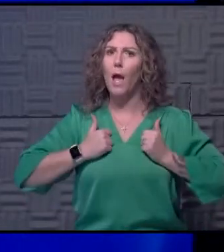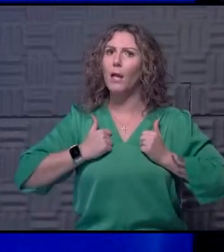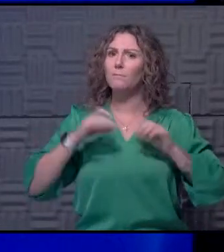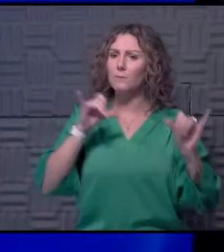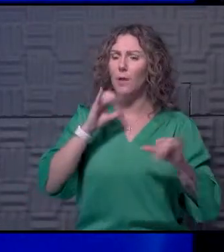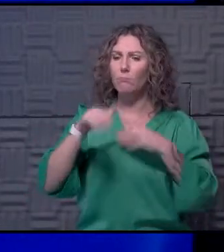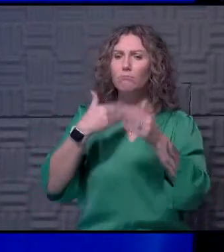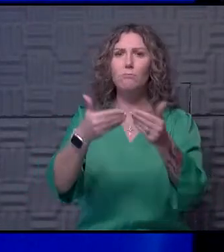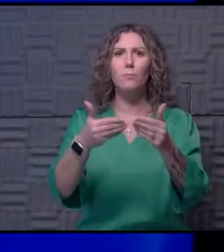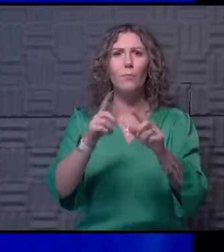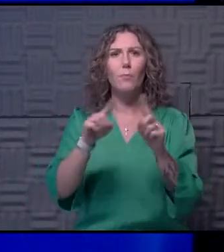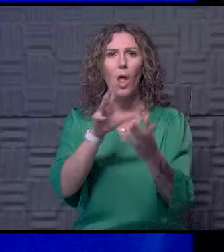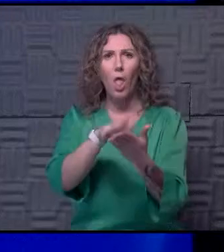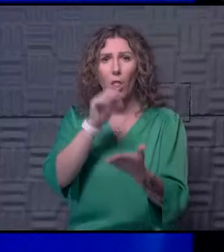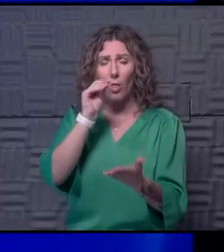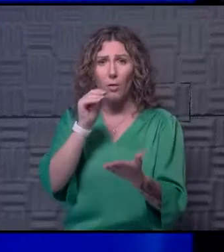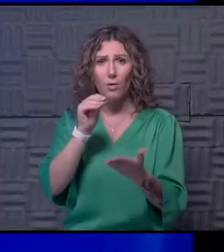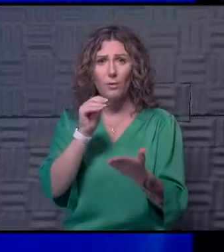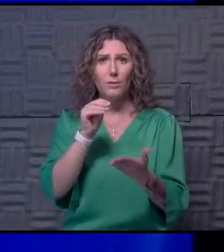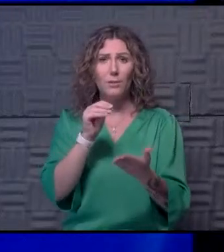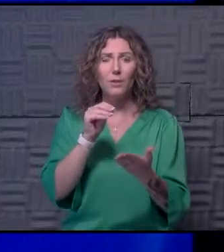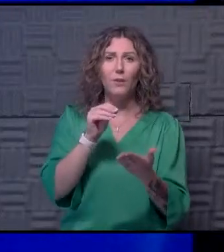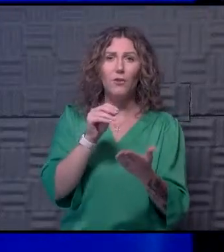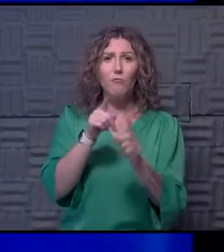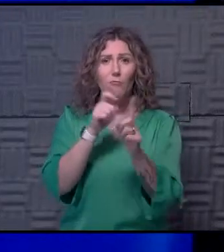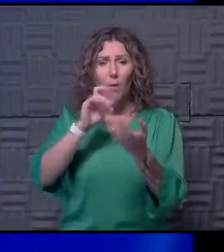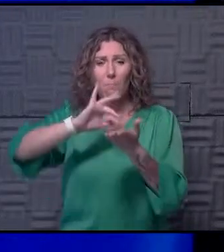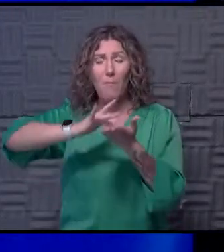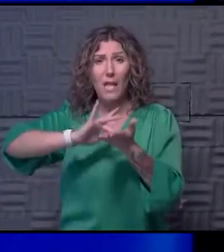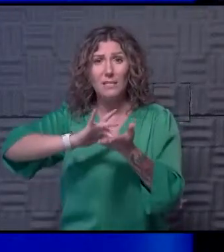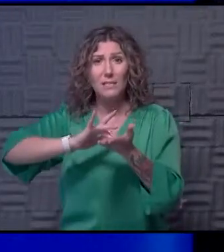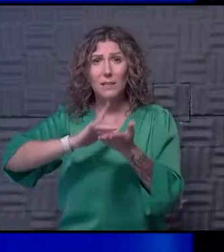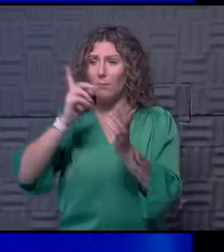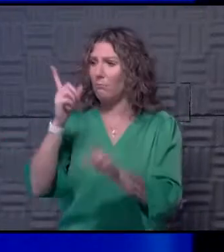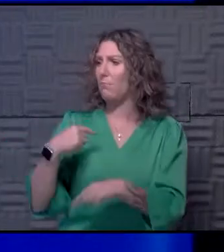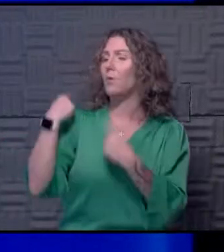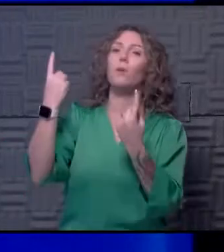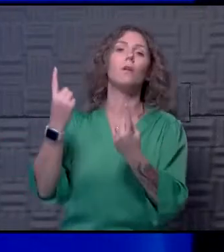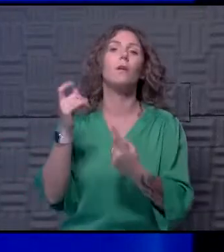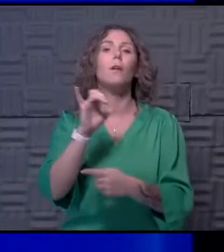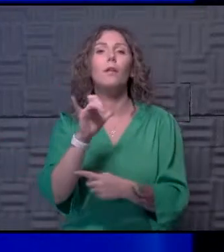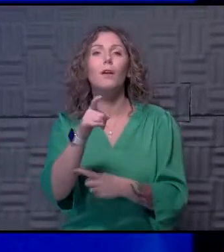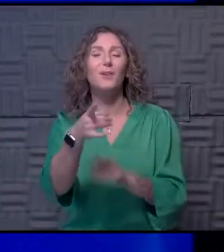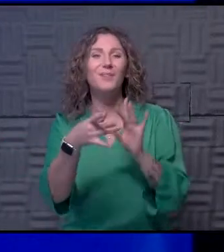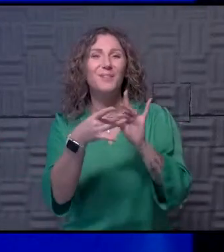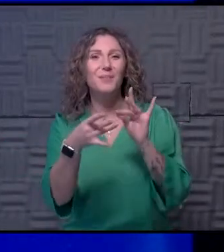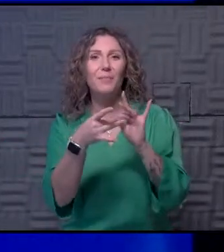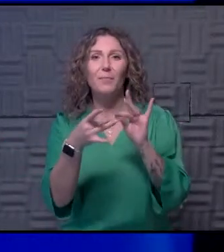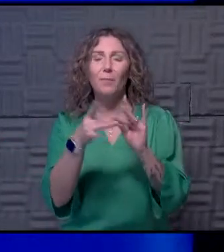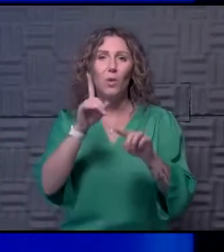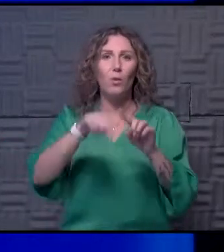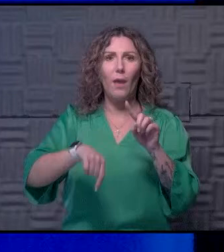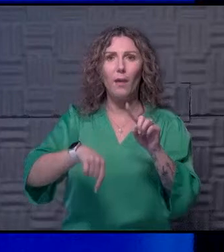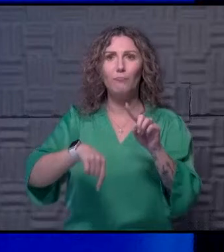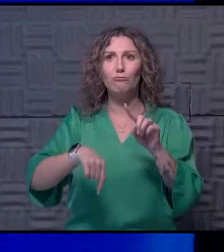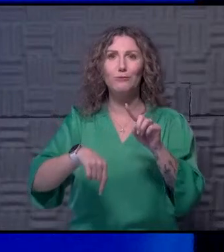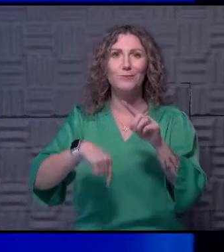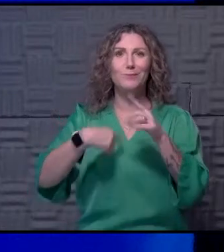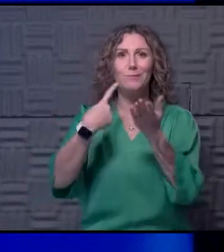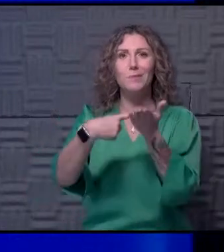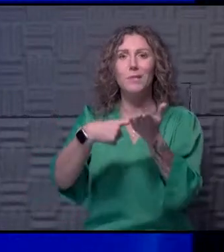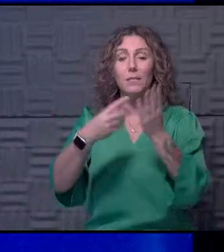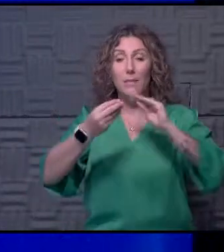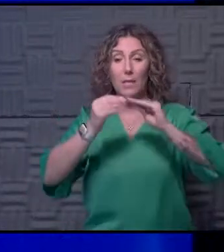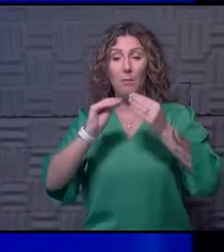I learned and I've known in medicine for a long time is you can't, as you said, Dr. Ginther, you can't just talk about the numbers. You have to personalize